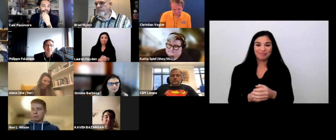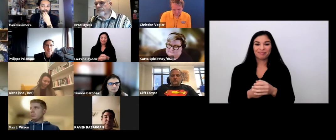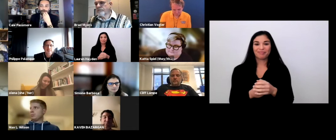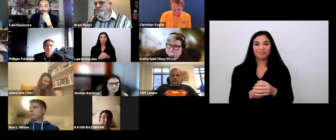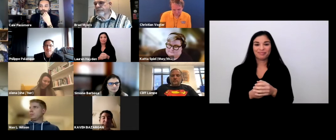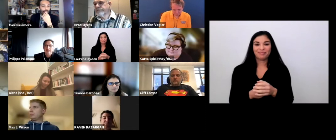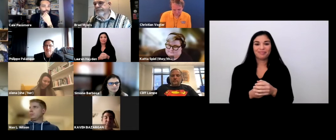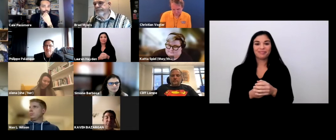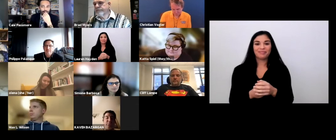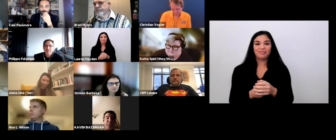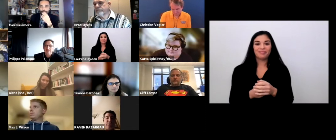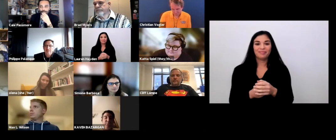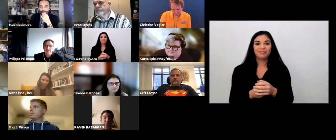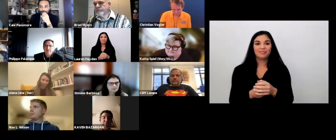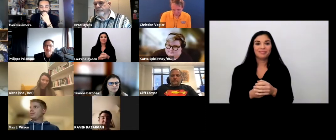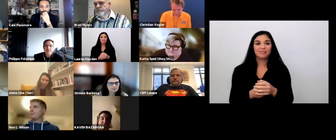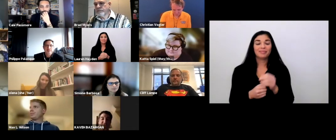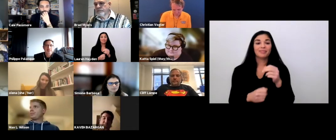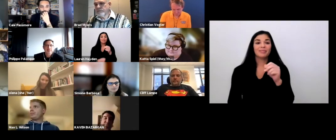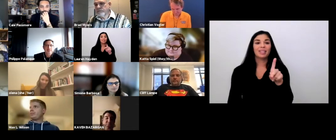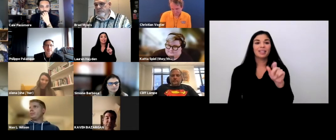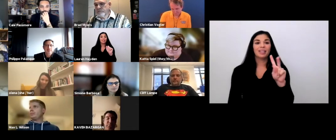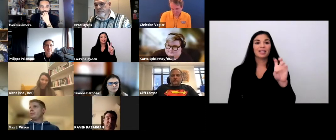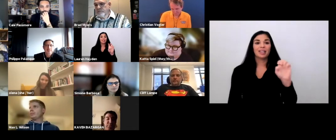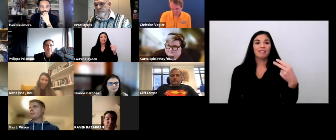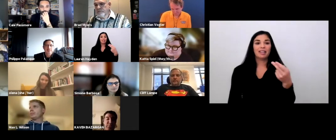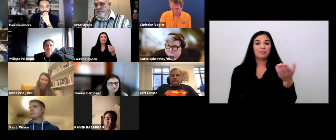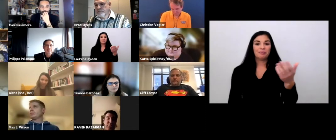Kaveh, I believe you have your hand up here.